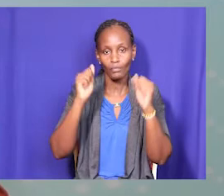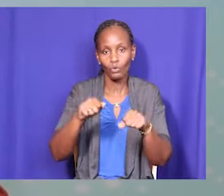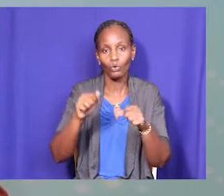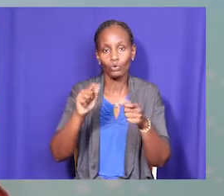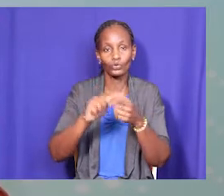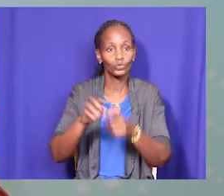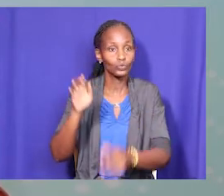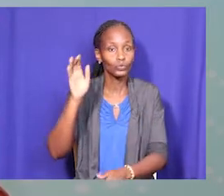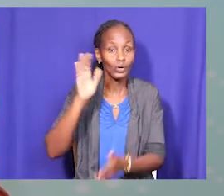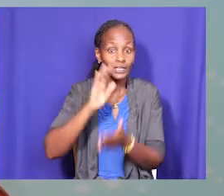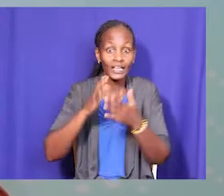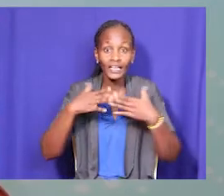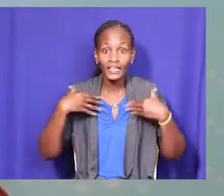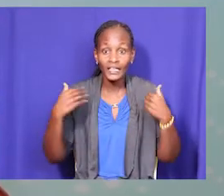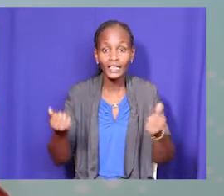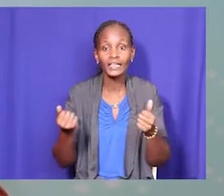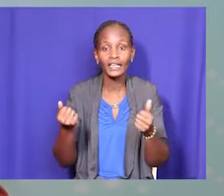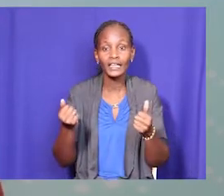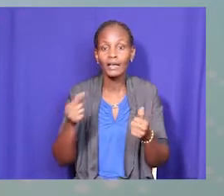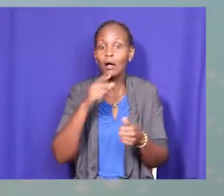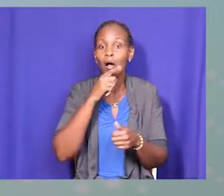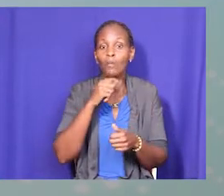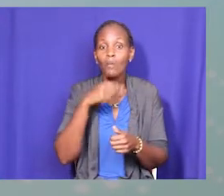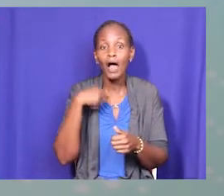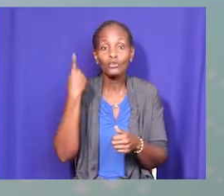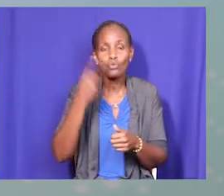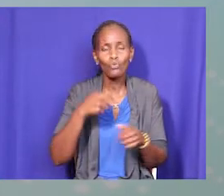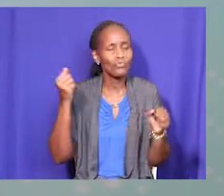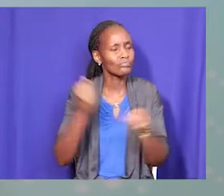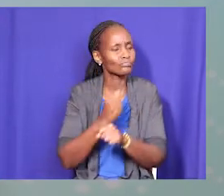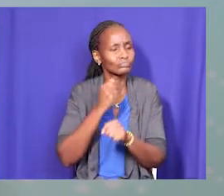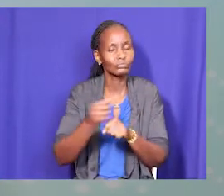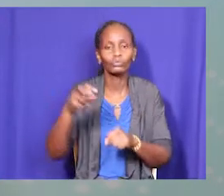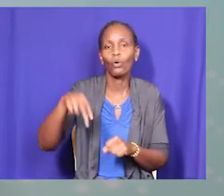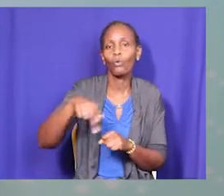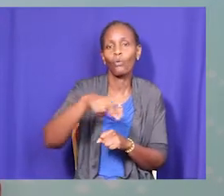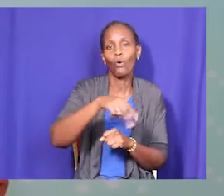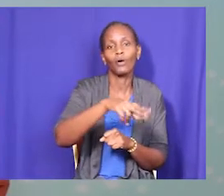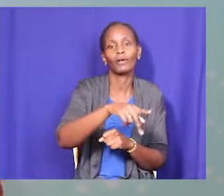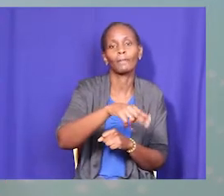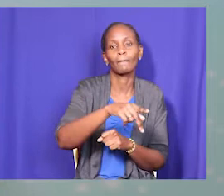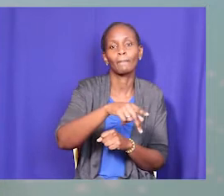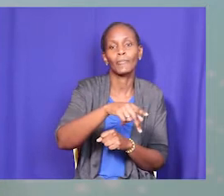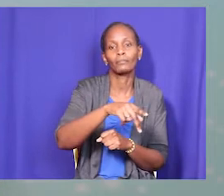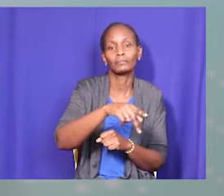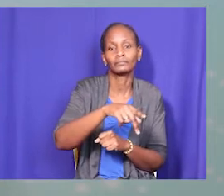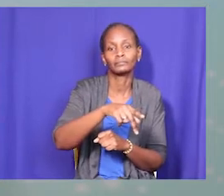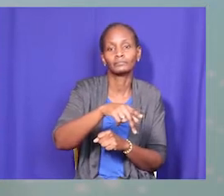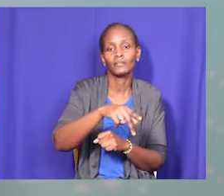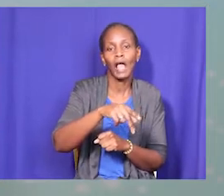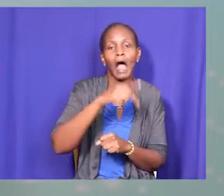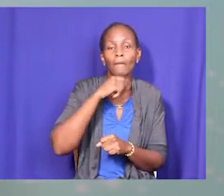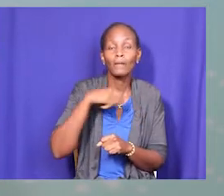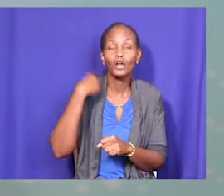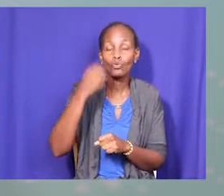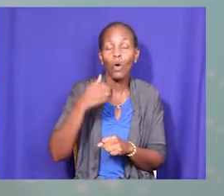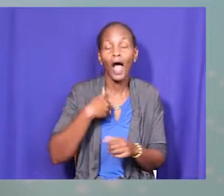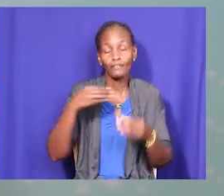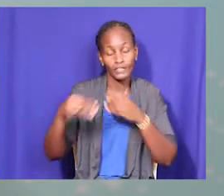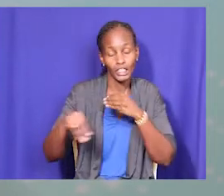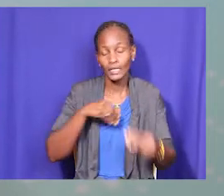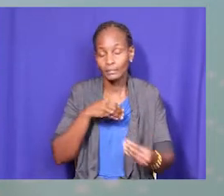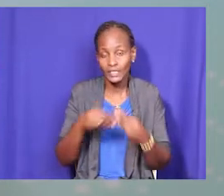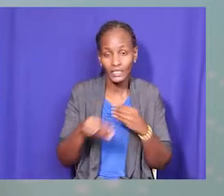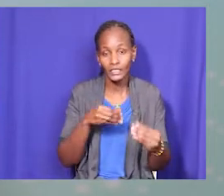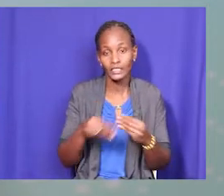to heal a man who could not walk. We call that lame.